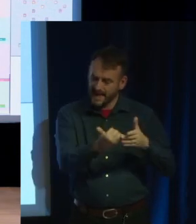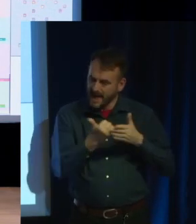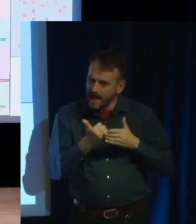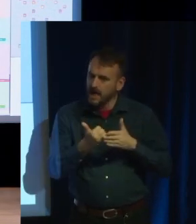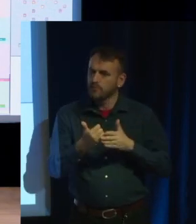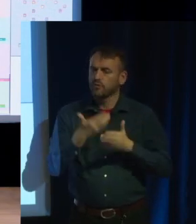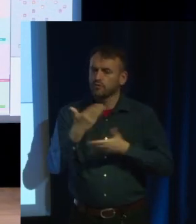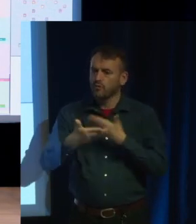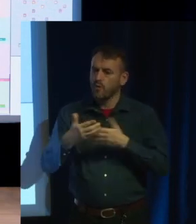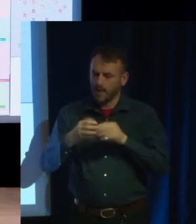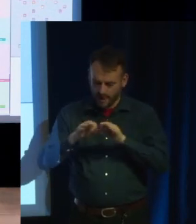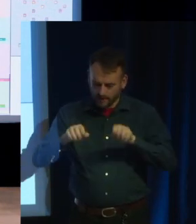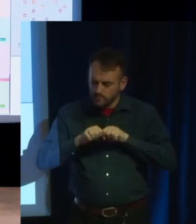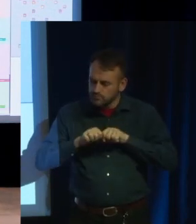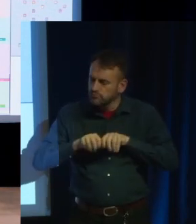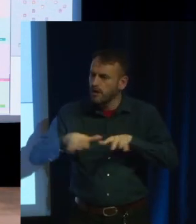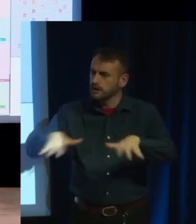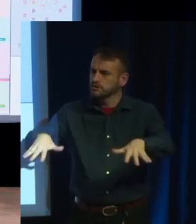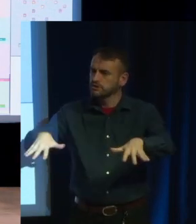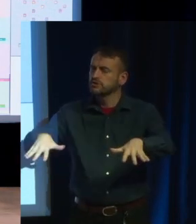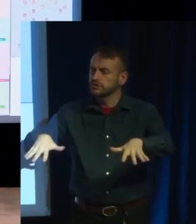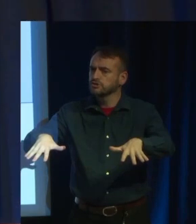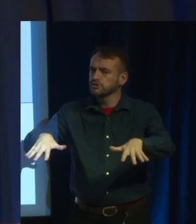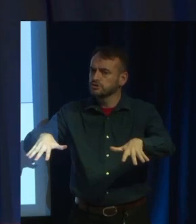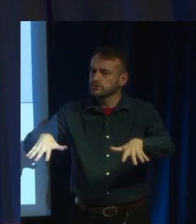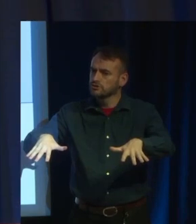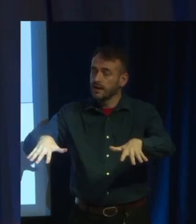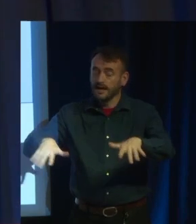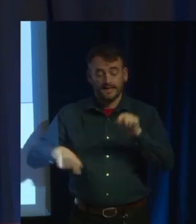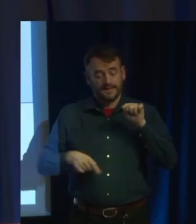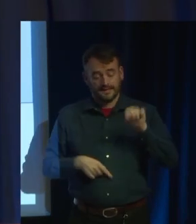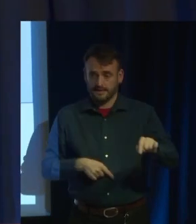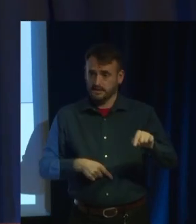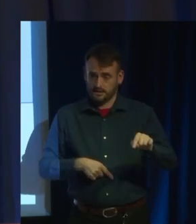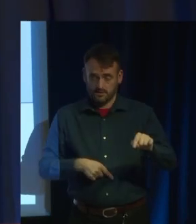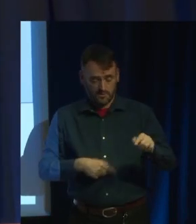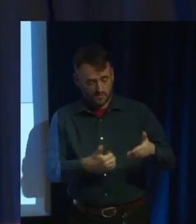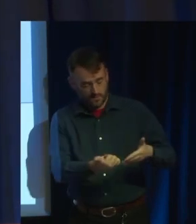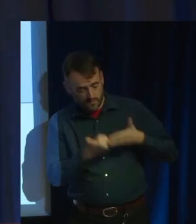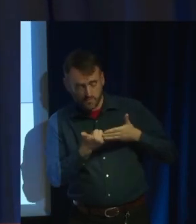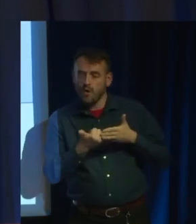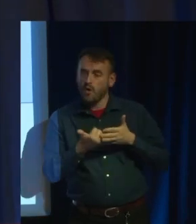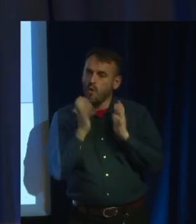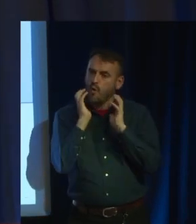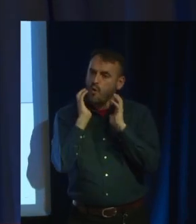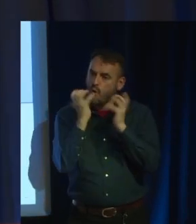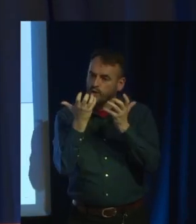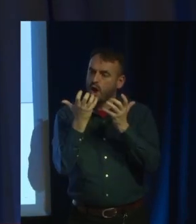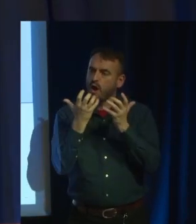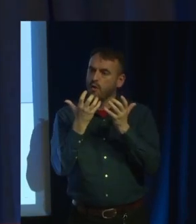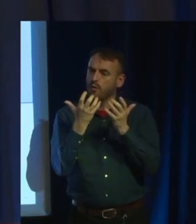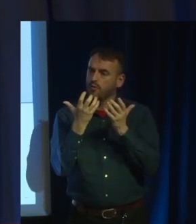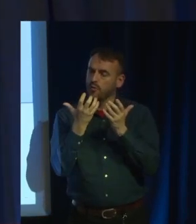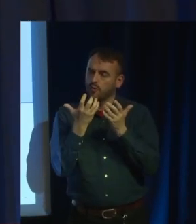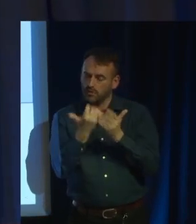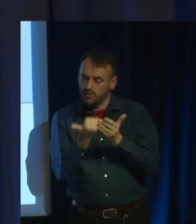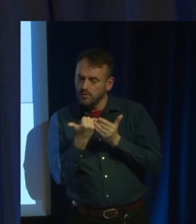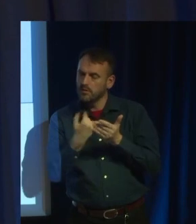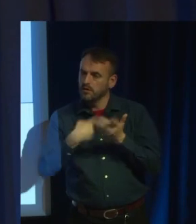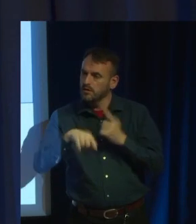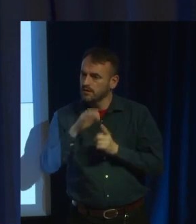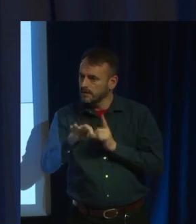know how to work with. But this one was especially for audio and was especially useful